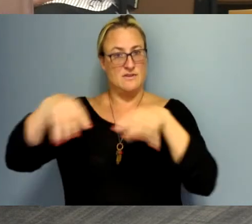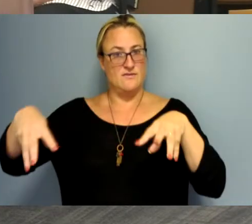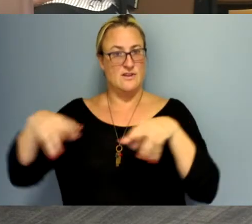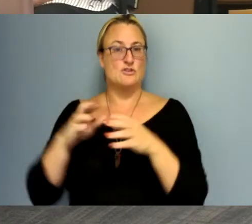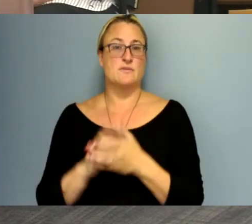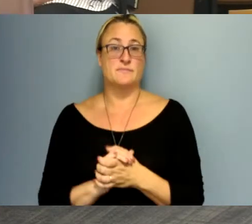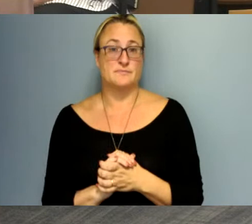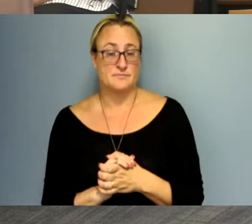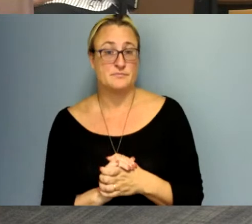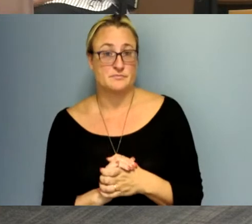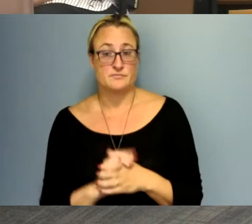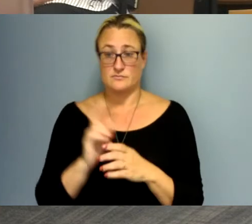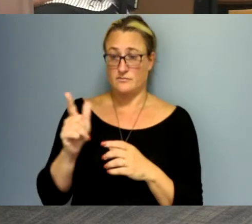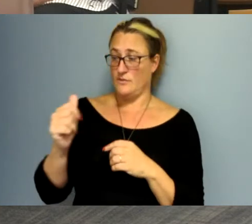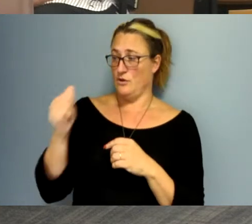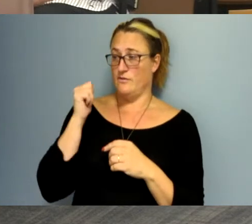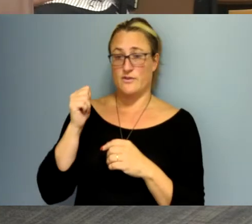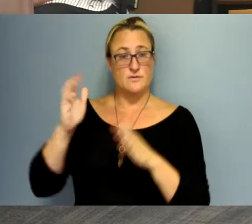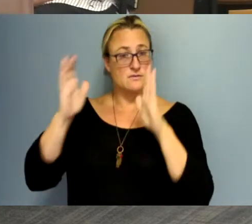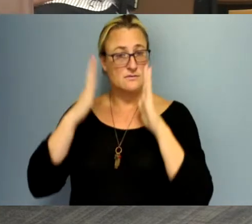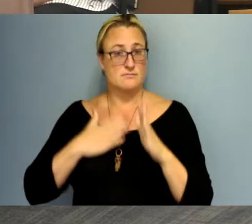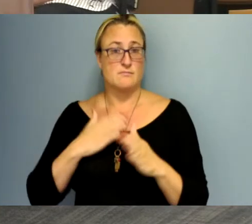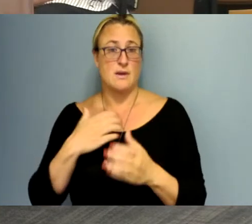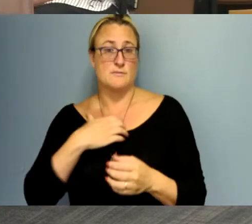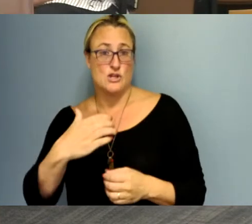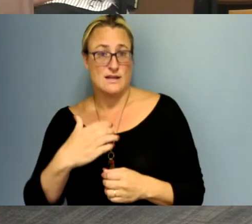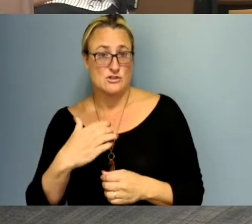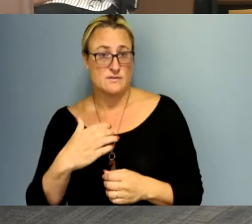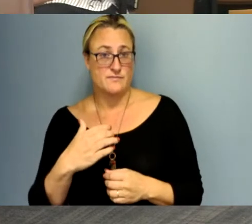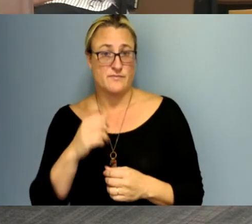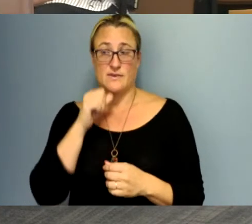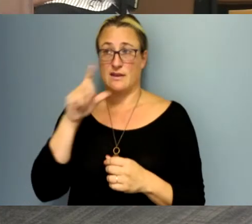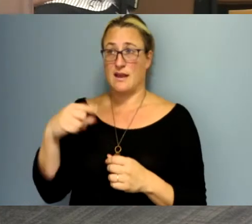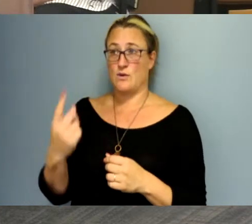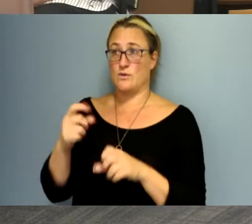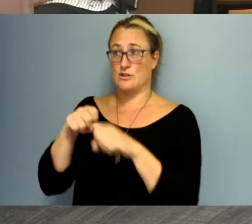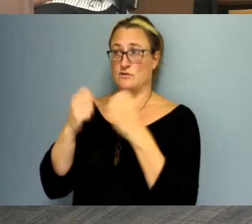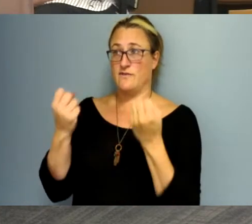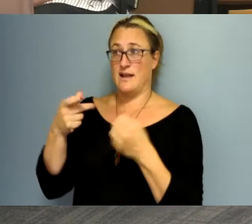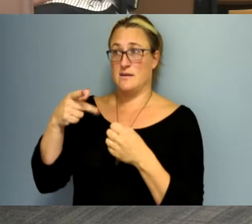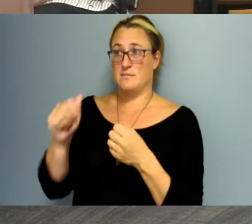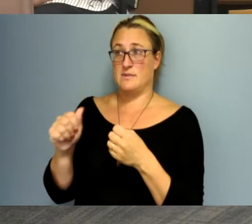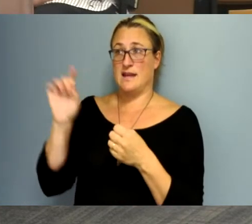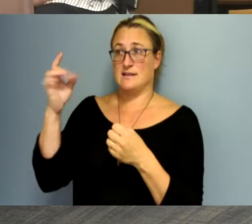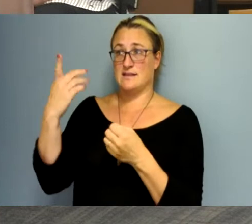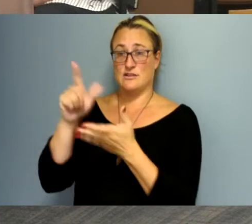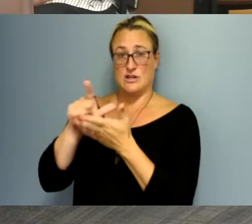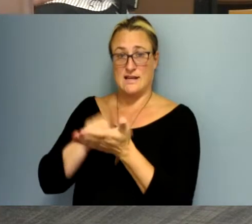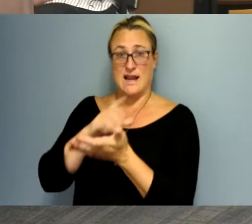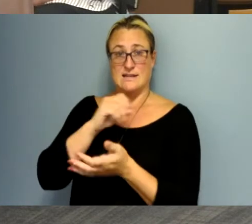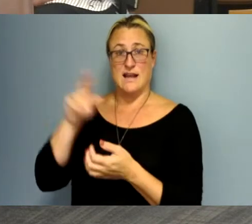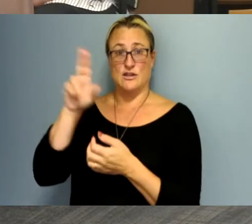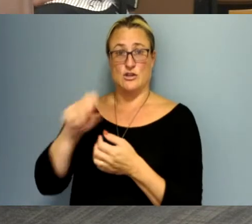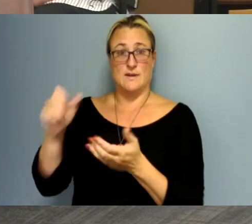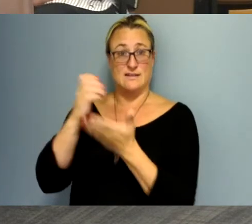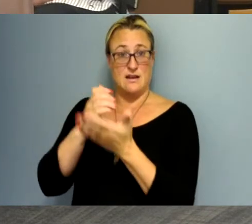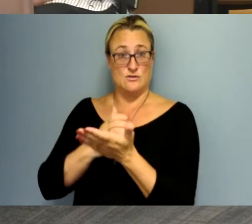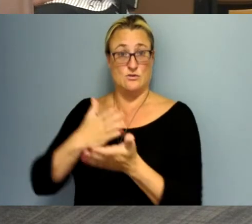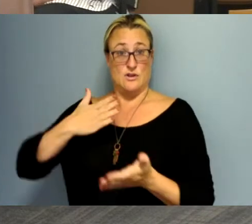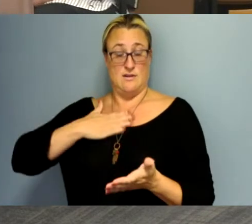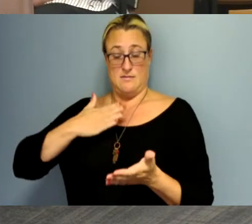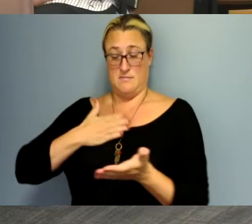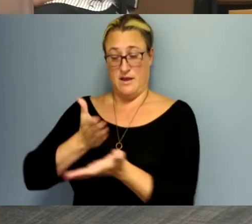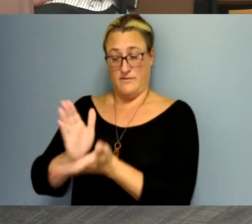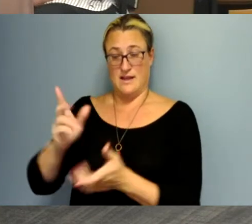subdivision. You refused to hear my objection. Not only did you violate PA Sunshine Act and the U.S. Constitution, my rights, you then